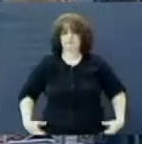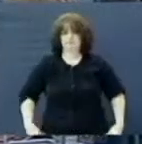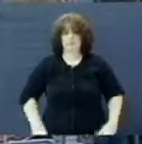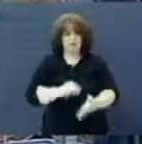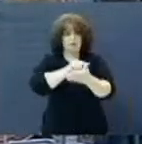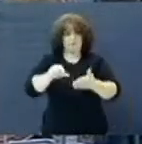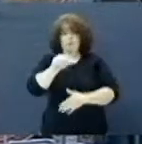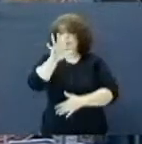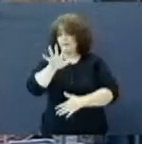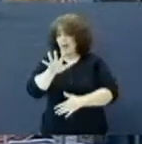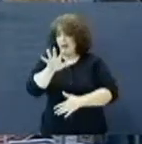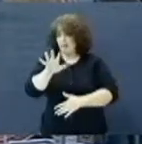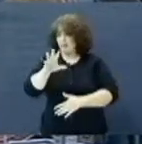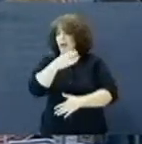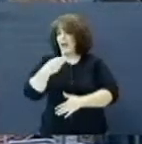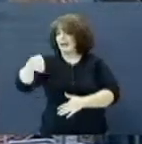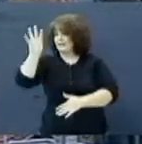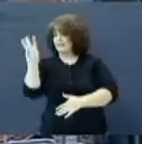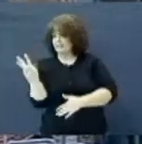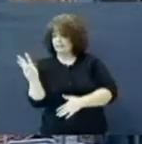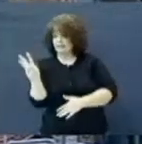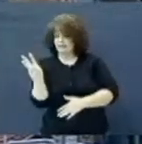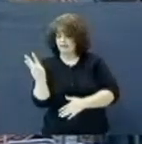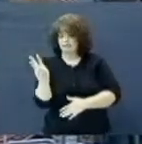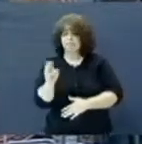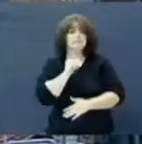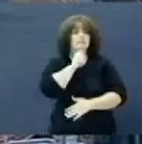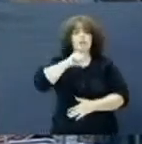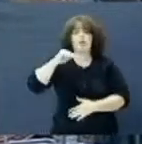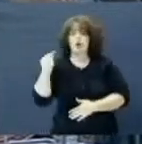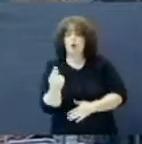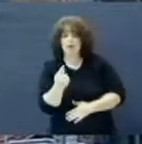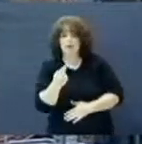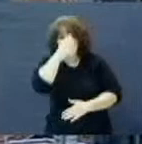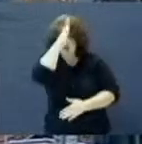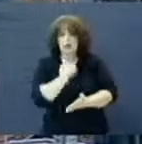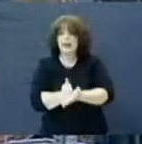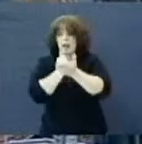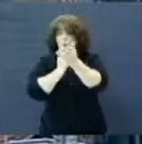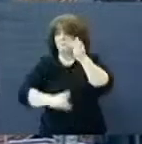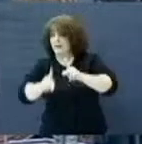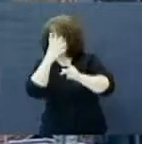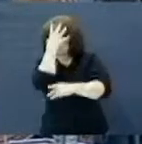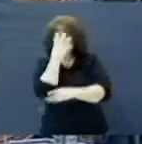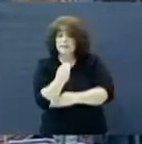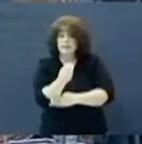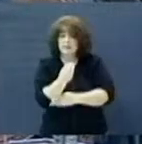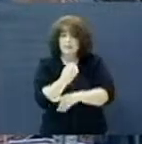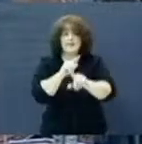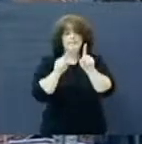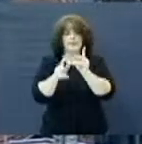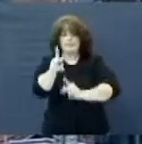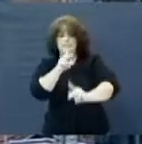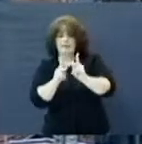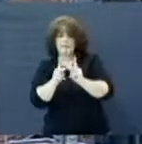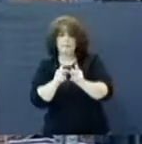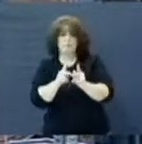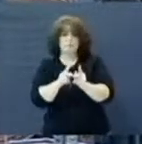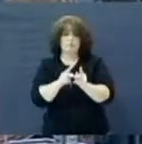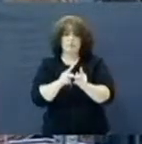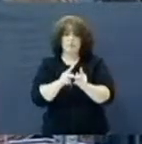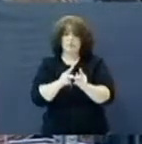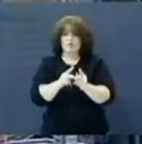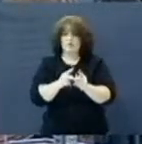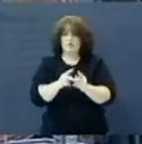Verse 5 and 6, not only does he help those that sleep, but he helps those that struggle.